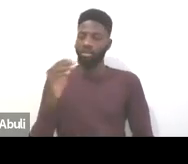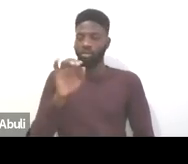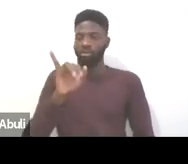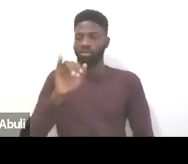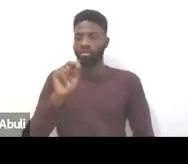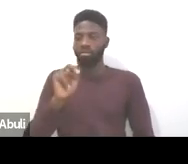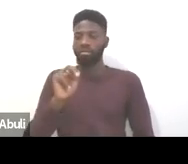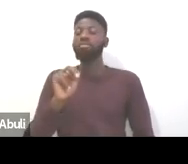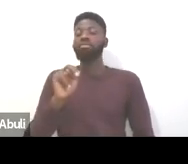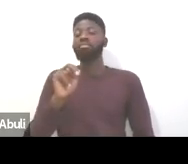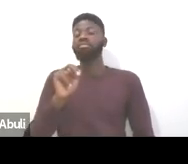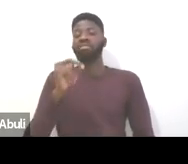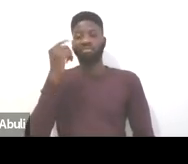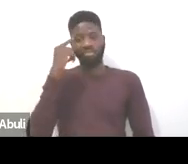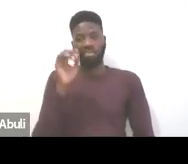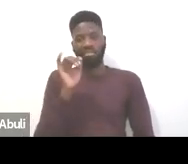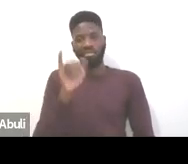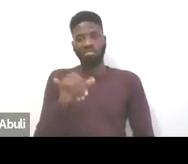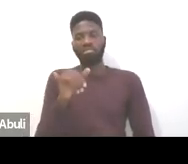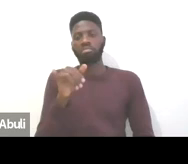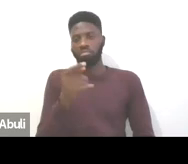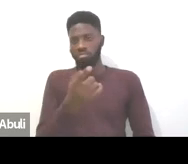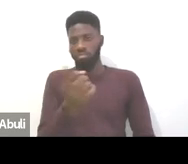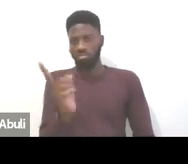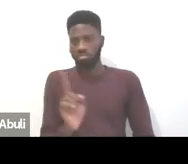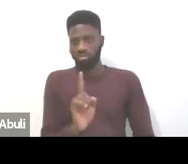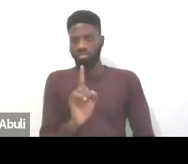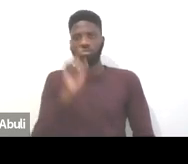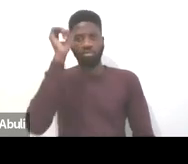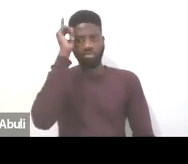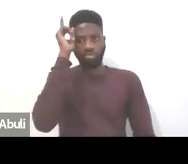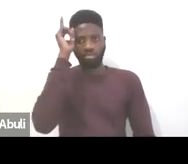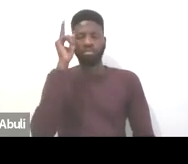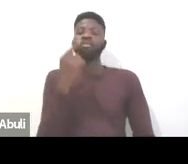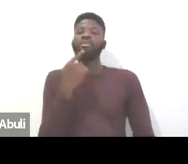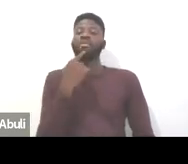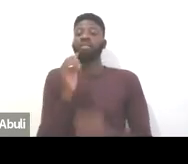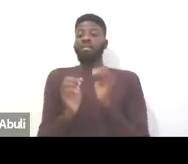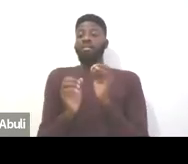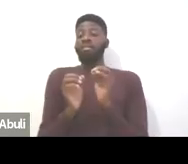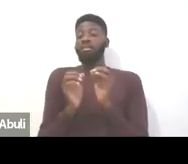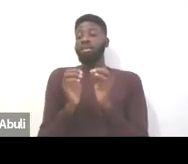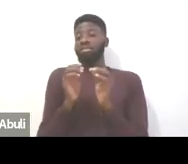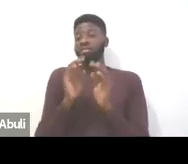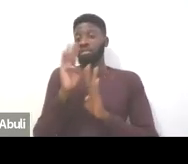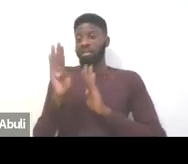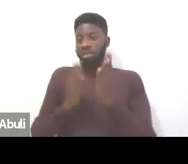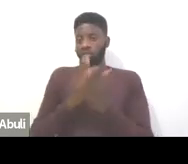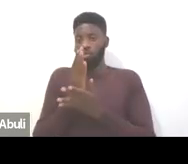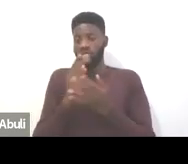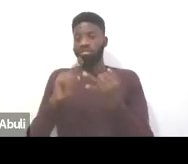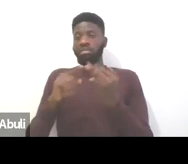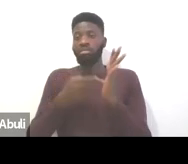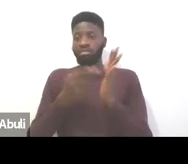think that's okay. And I think everyone gets the point here that in some way, integrity, honesty,